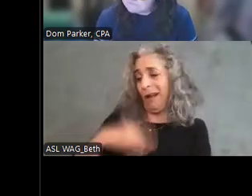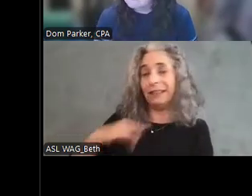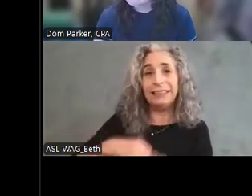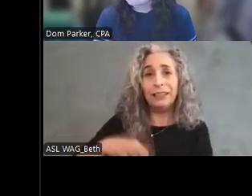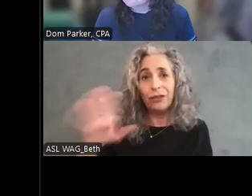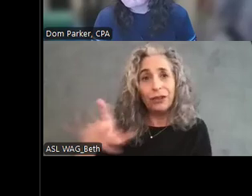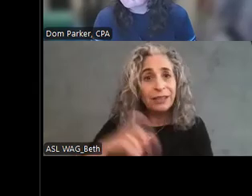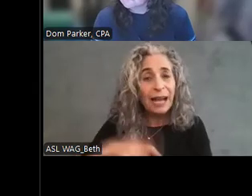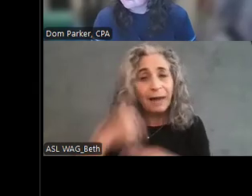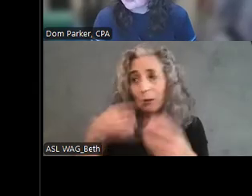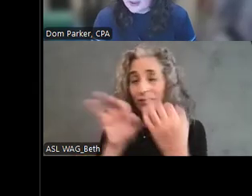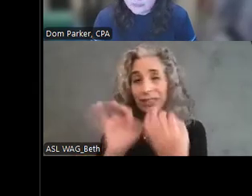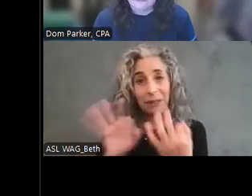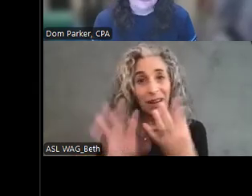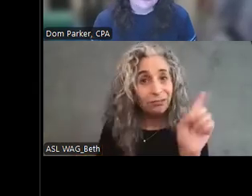their input?